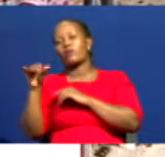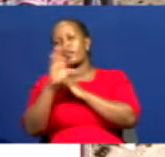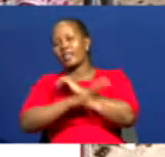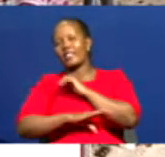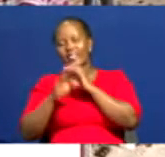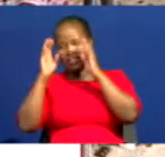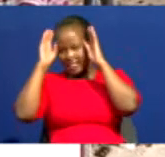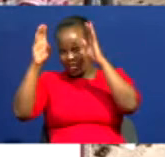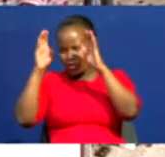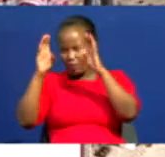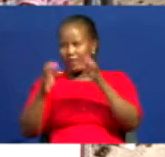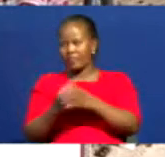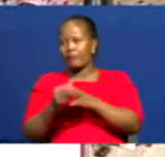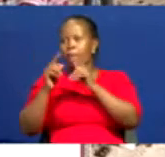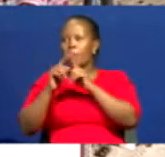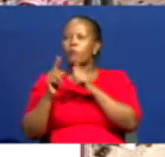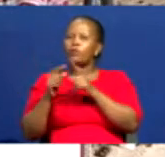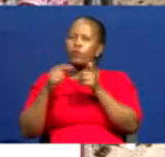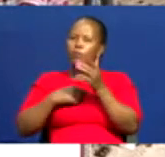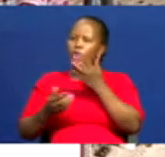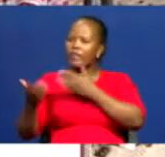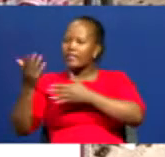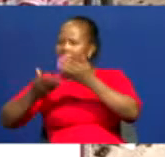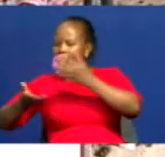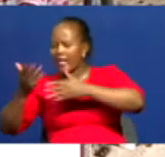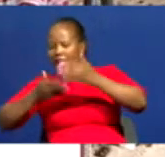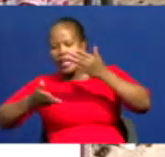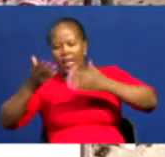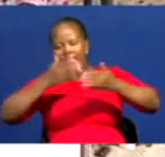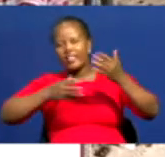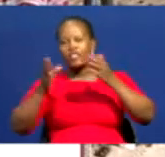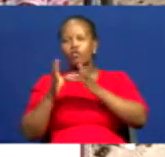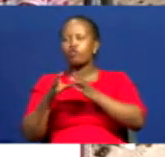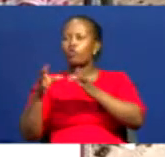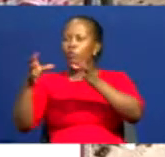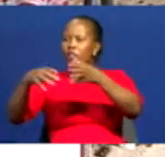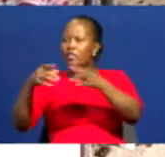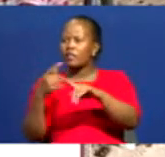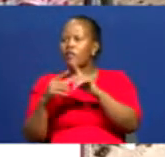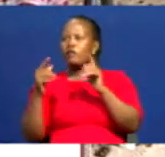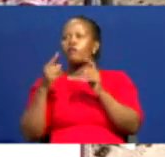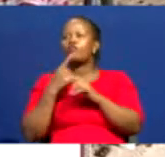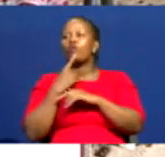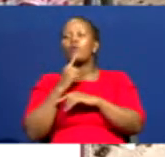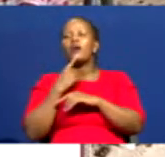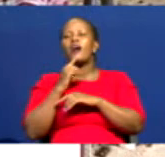basically what I was doing. I was also engaging communities from our Turkana